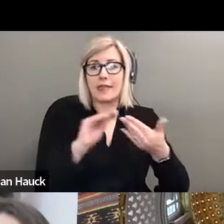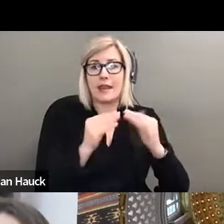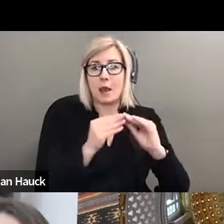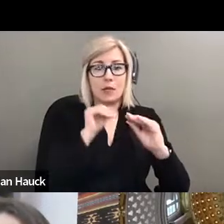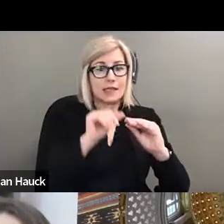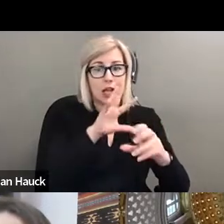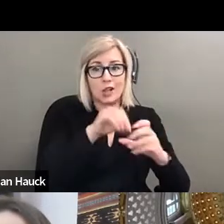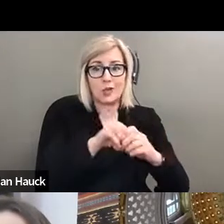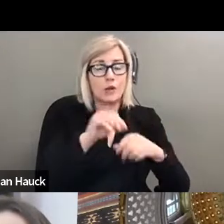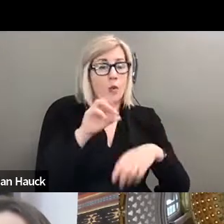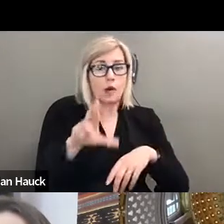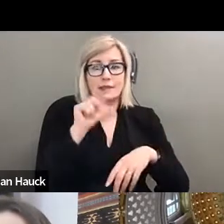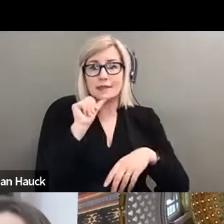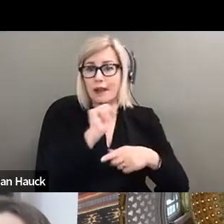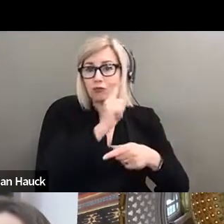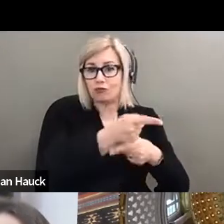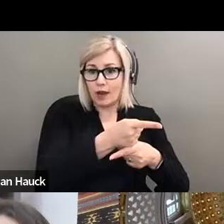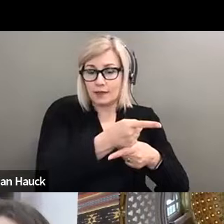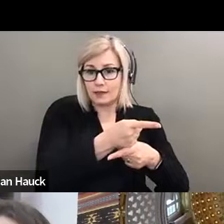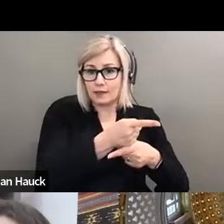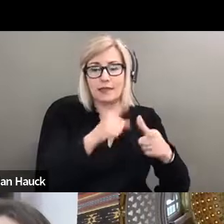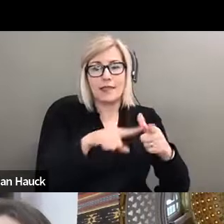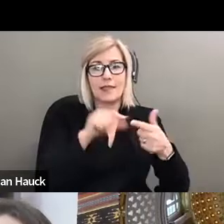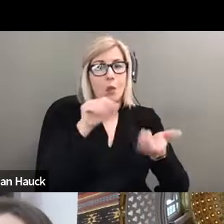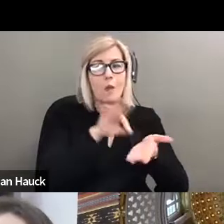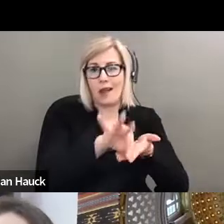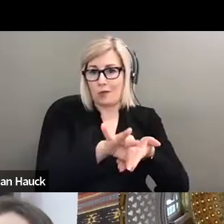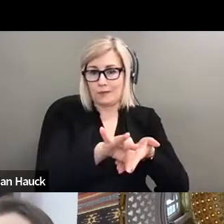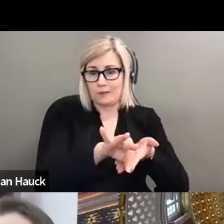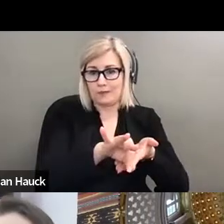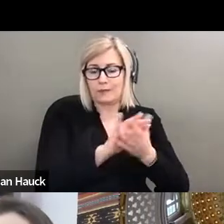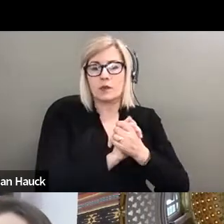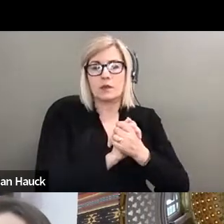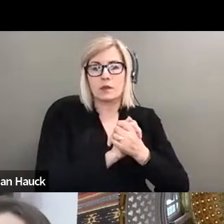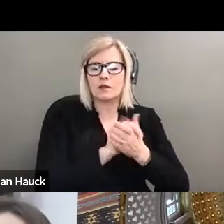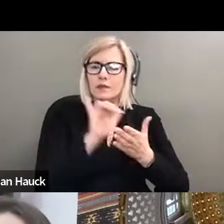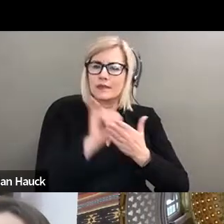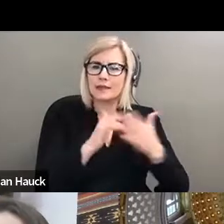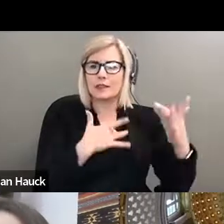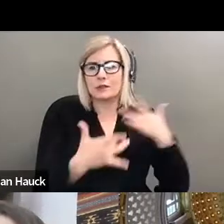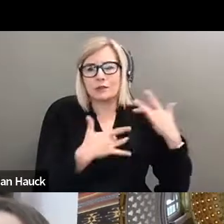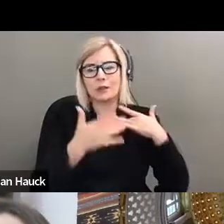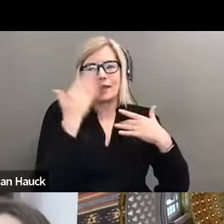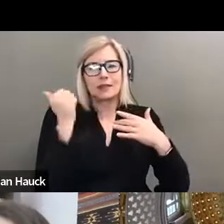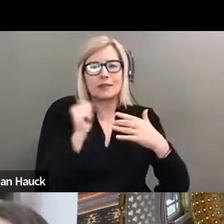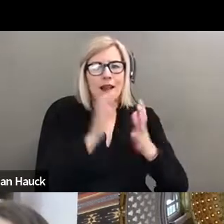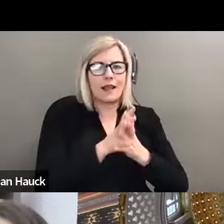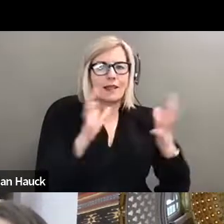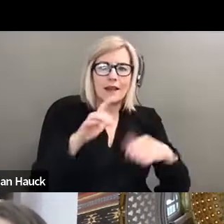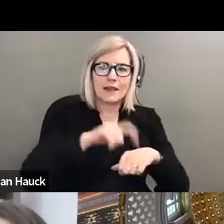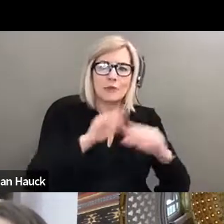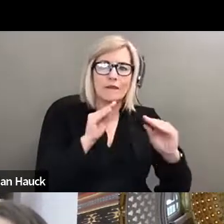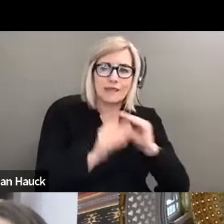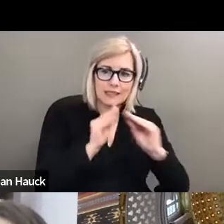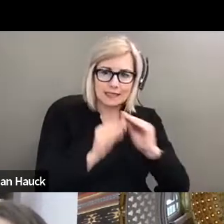or isn't correct, they won't count. And that's concerning because there's not a lot of time to fix it